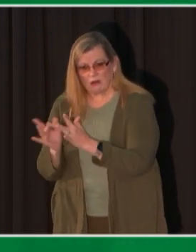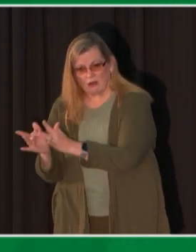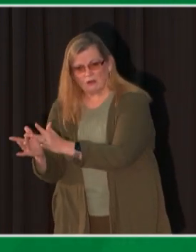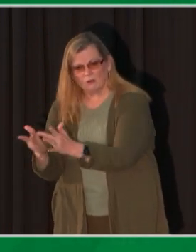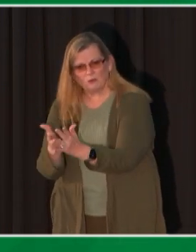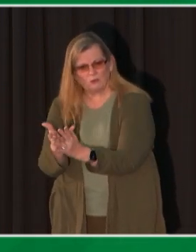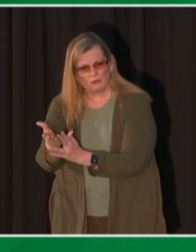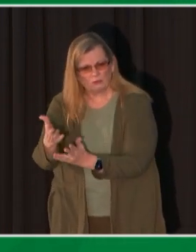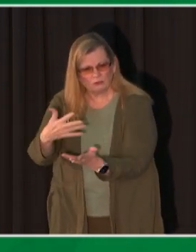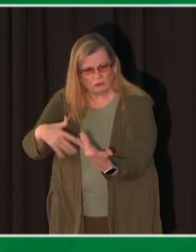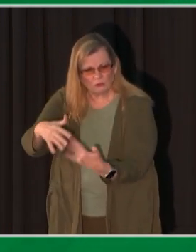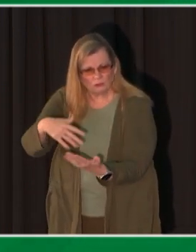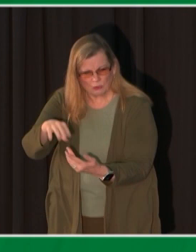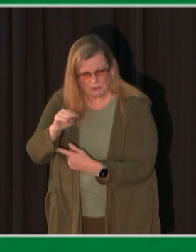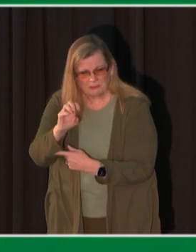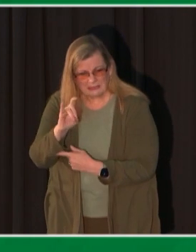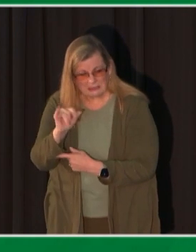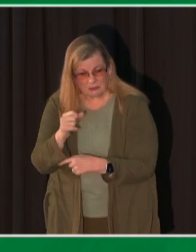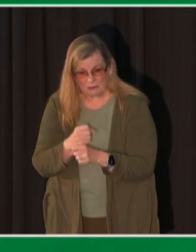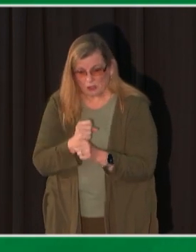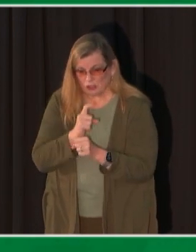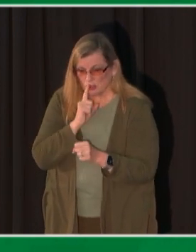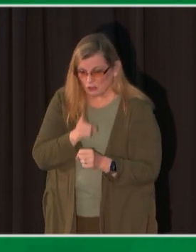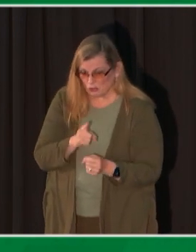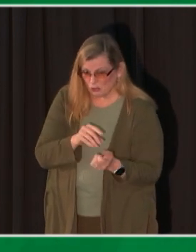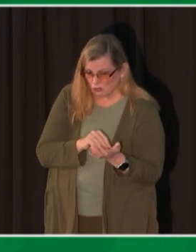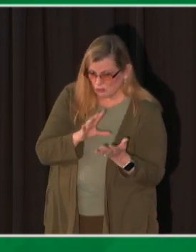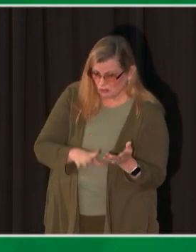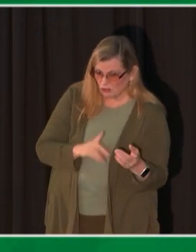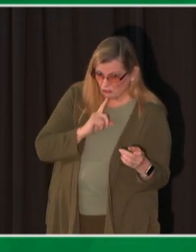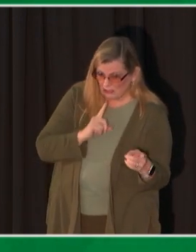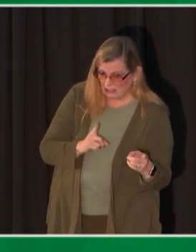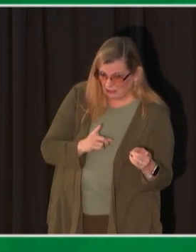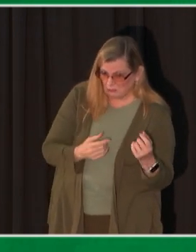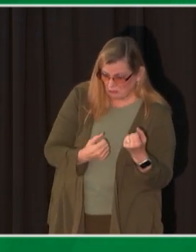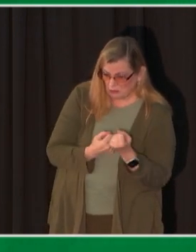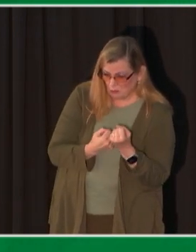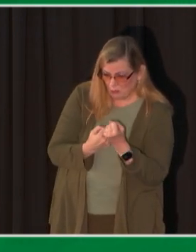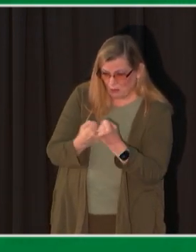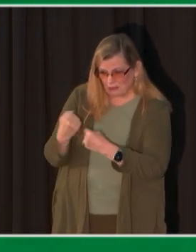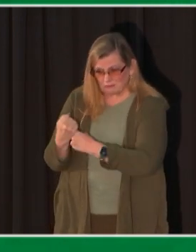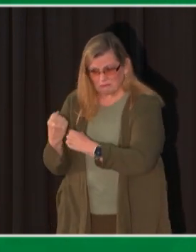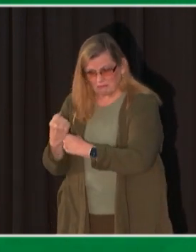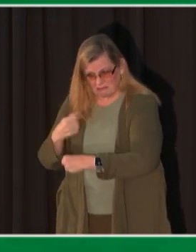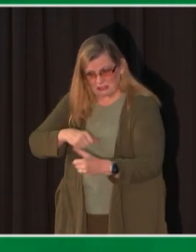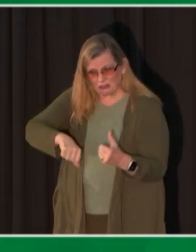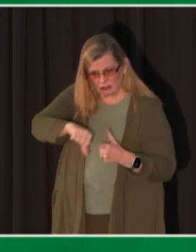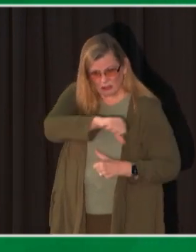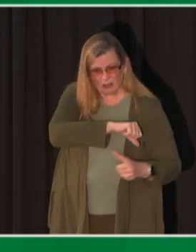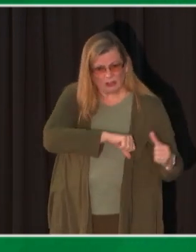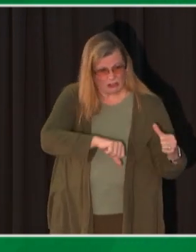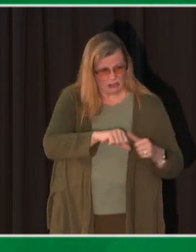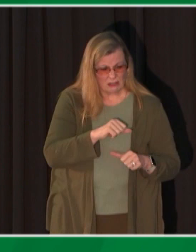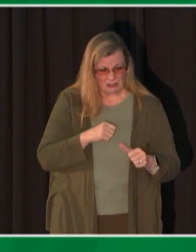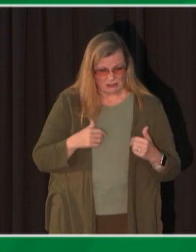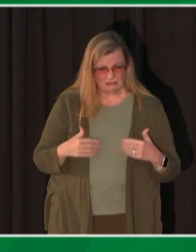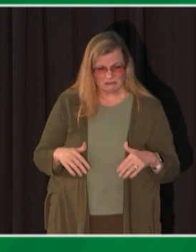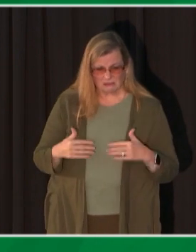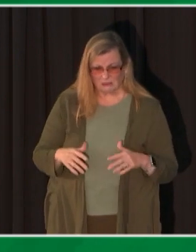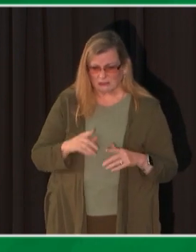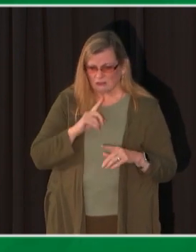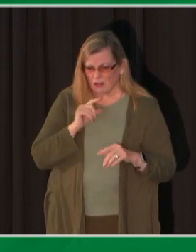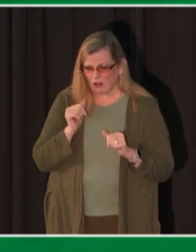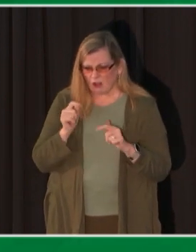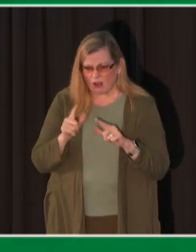students be engaged, especially with the new device distribution to schools at all levels, and students have